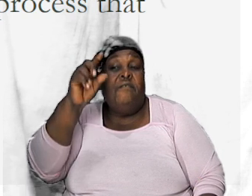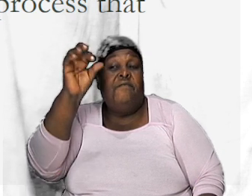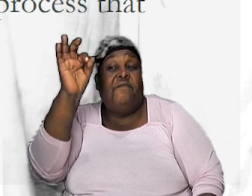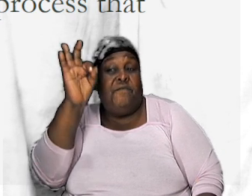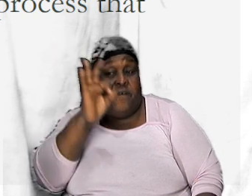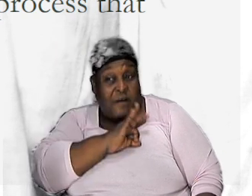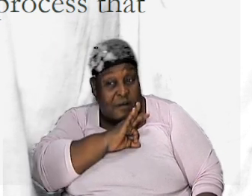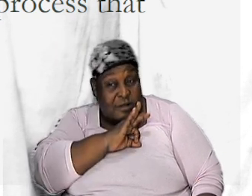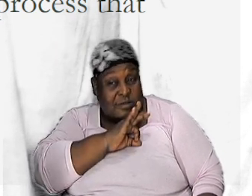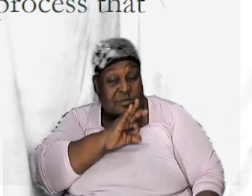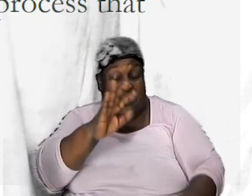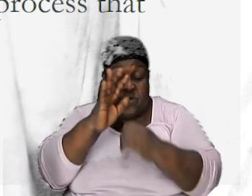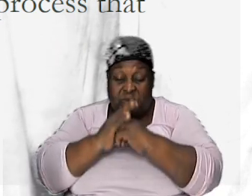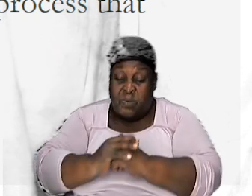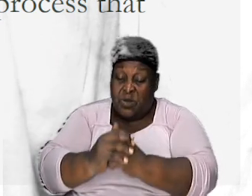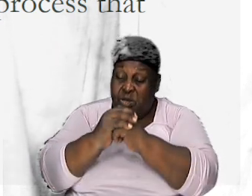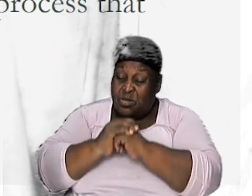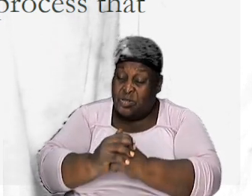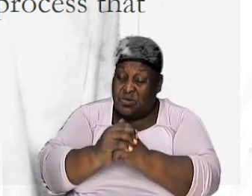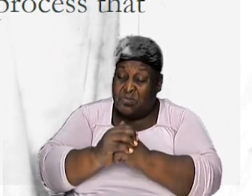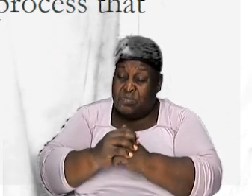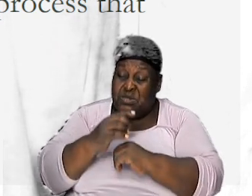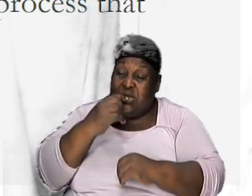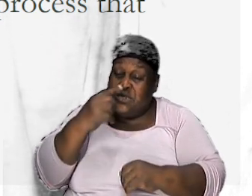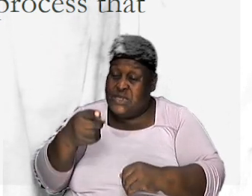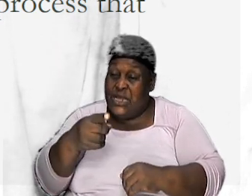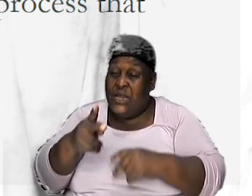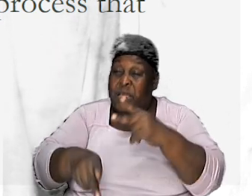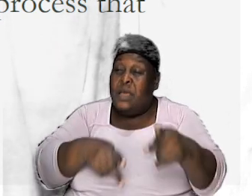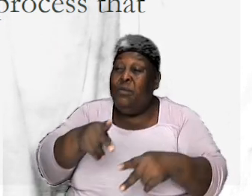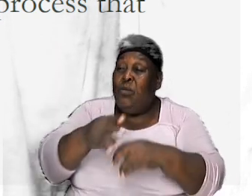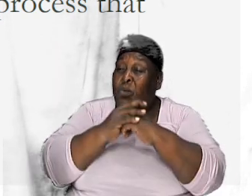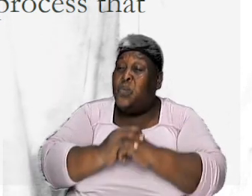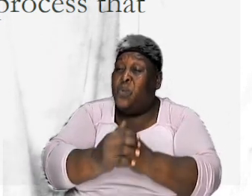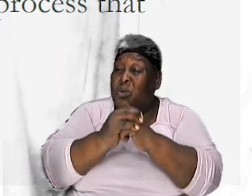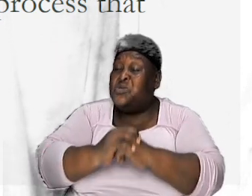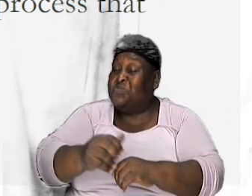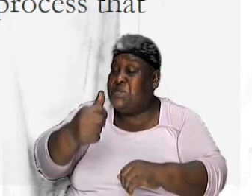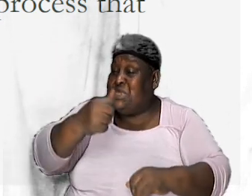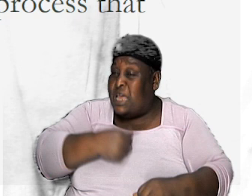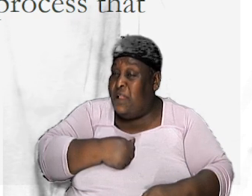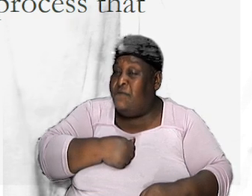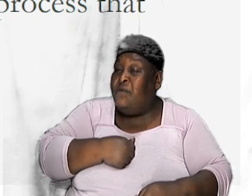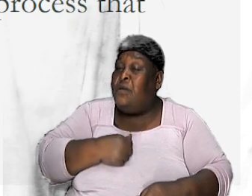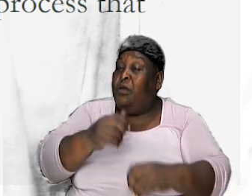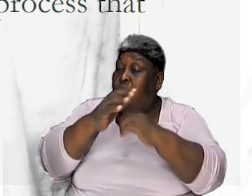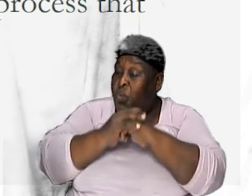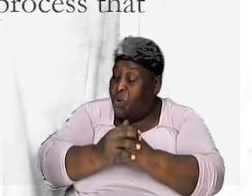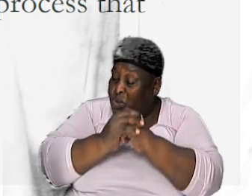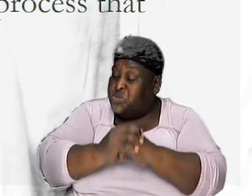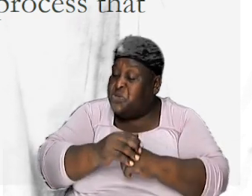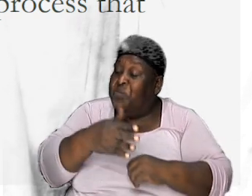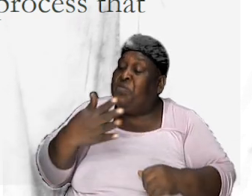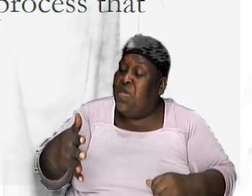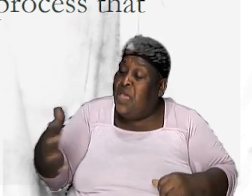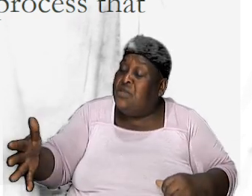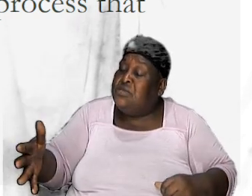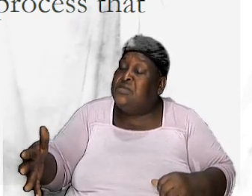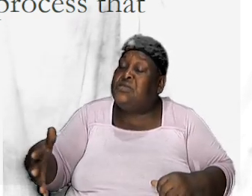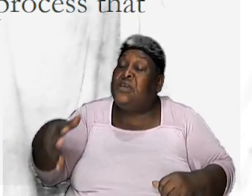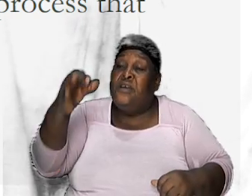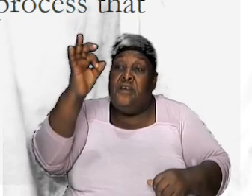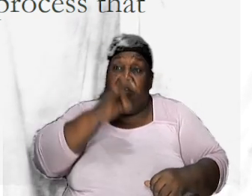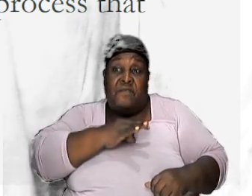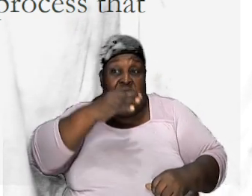there. As I said before, you have people who worship things, people who worship themselves, people who worship false